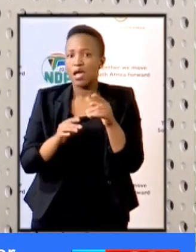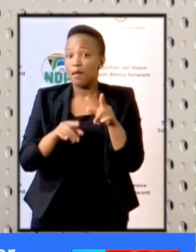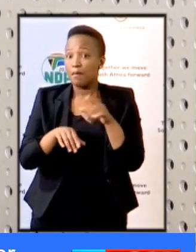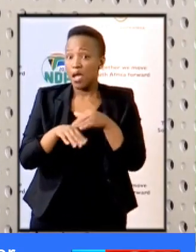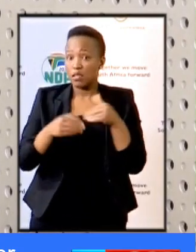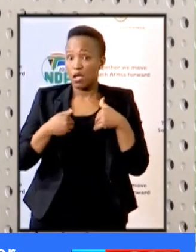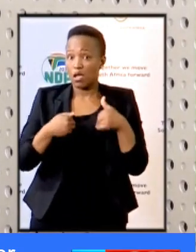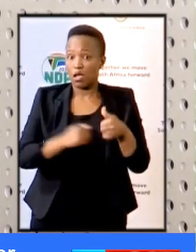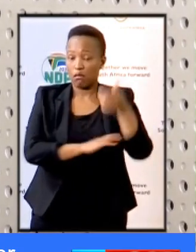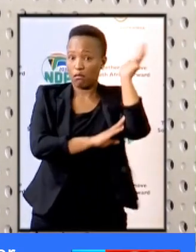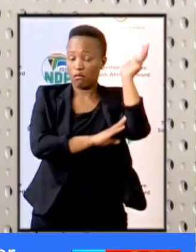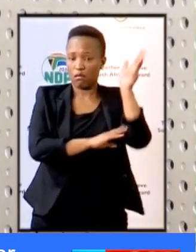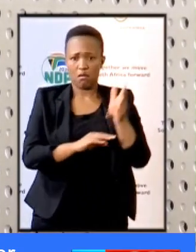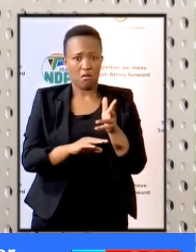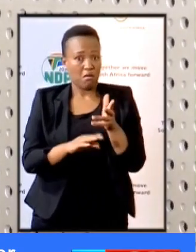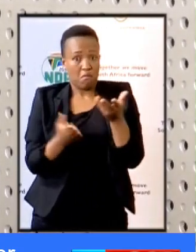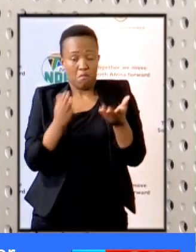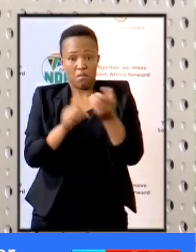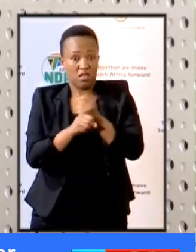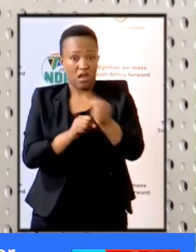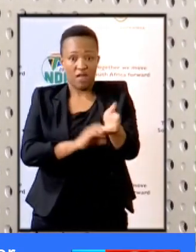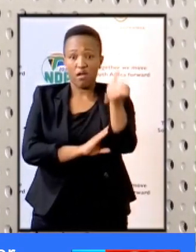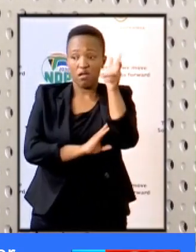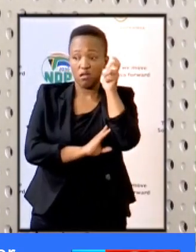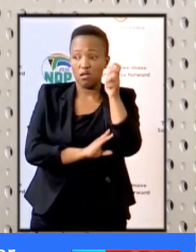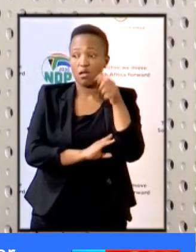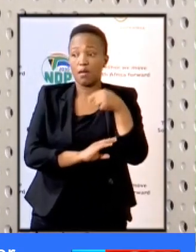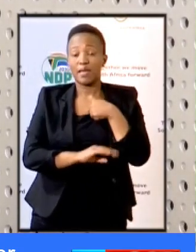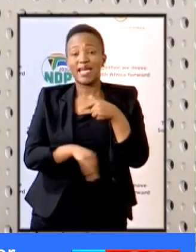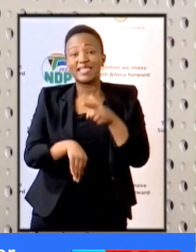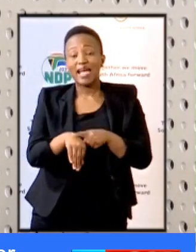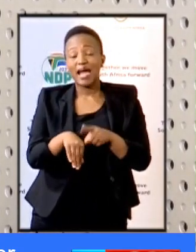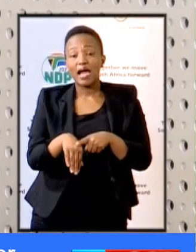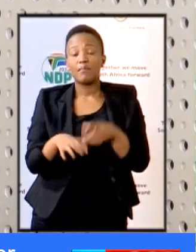I'm sure maybe people did not notice that much, when I said